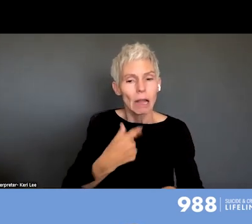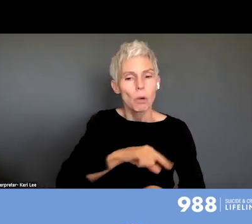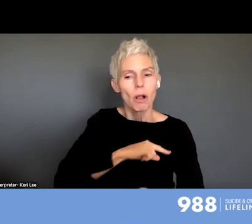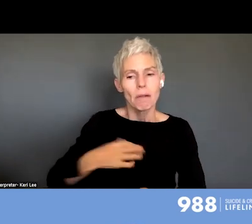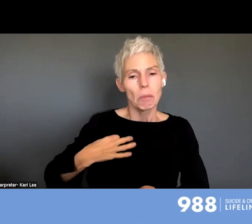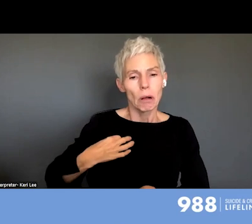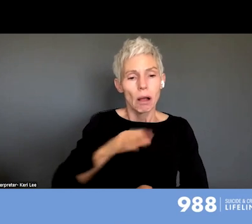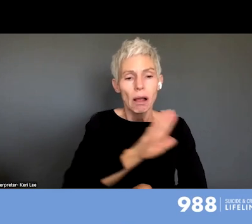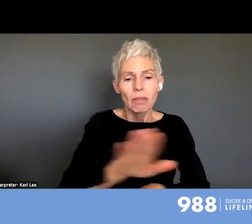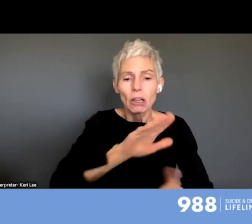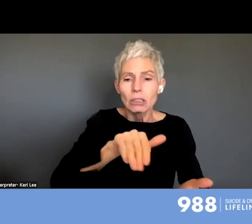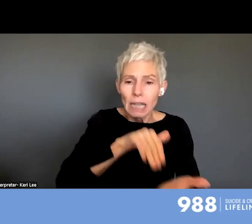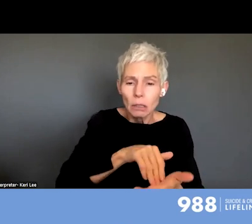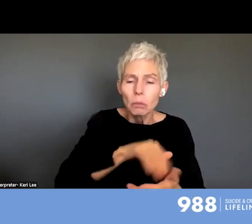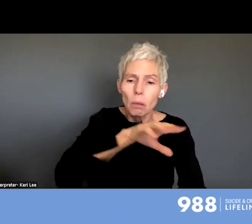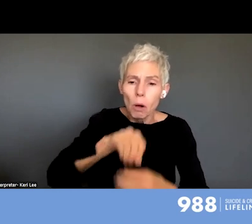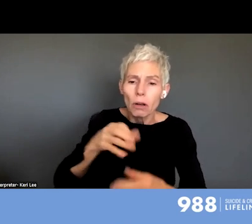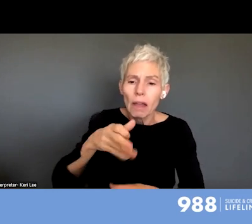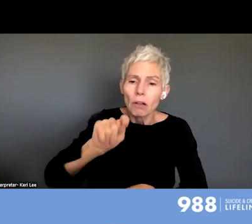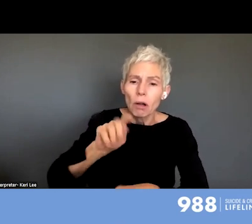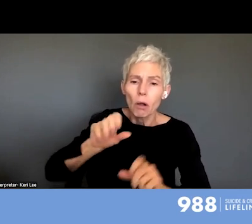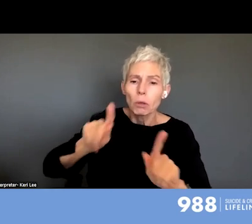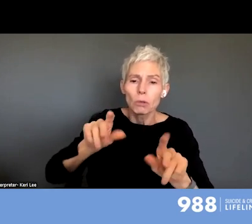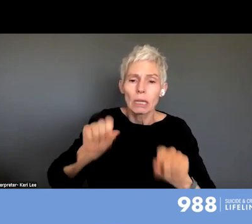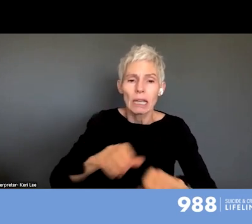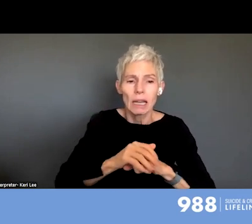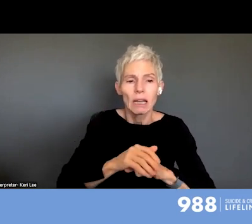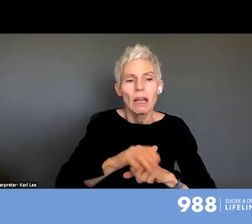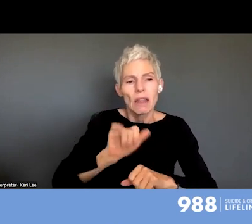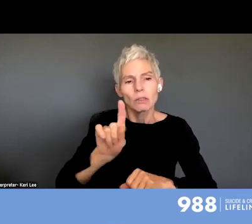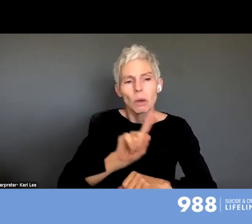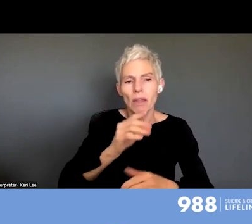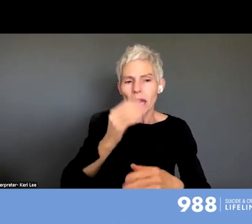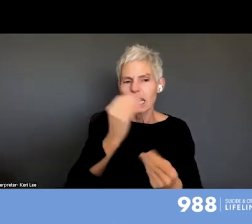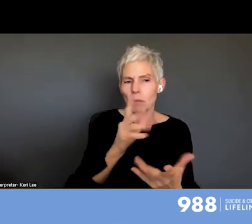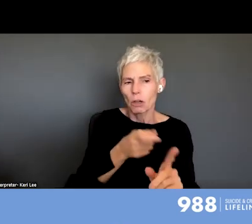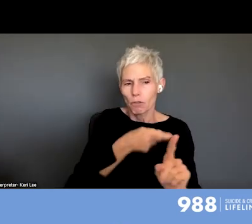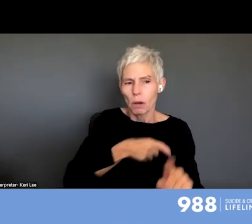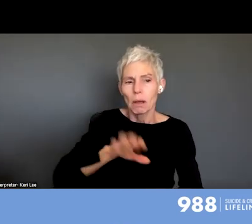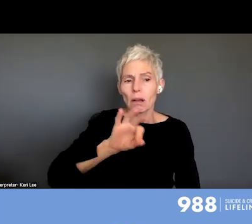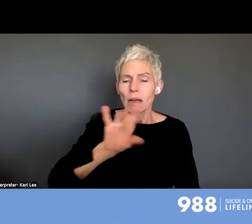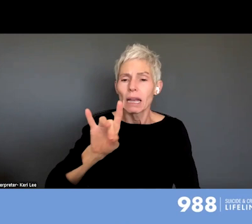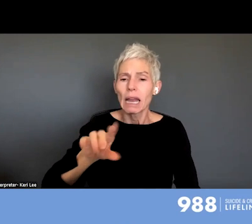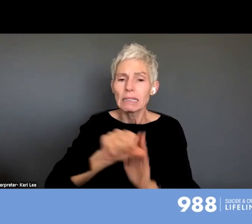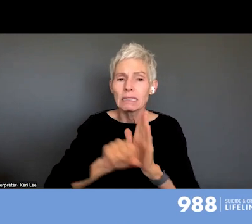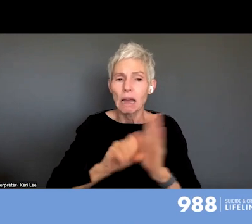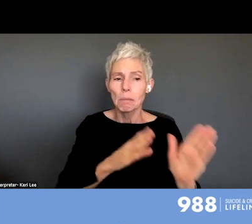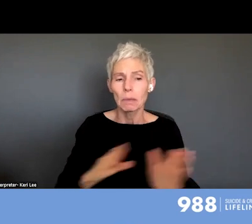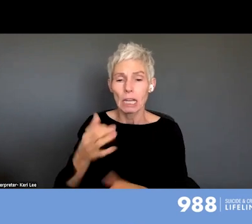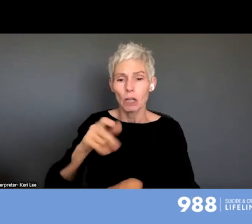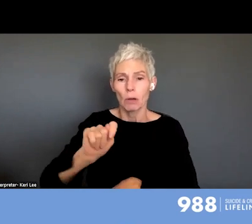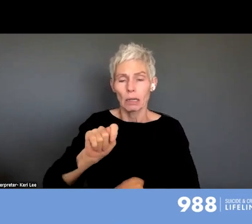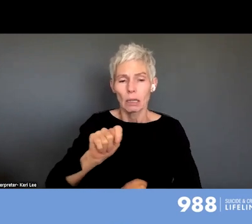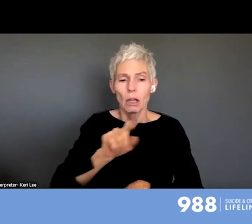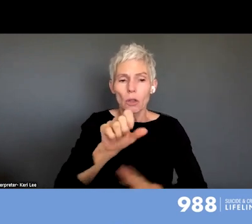could also be a part of that grant opportunity. And so that's where those data came from. And then the 988 state planning grant, which was offered as states were getting ready for